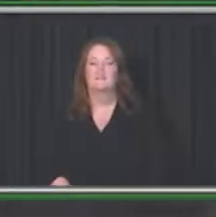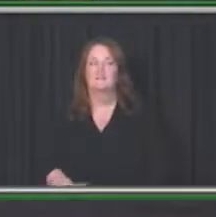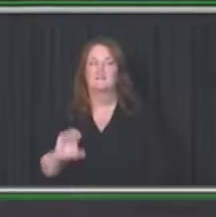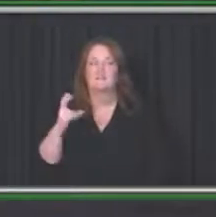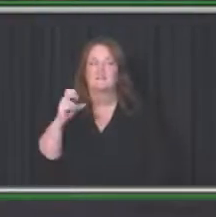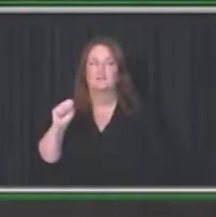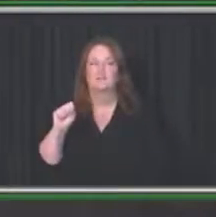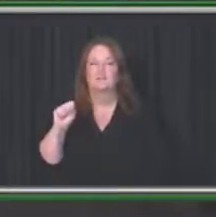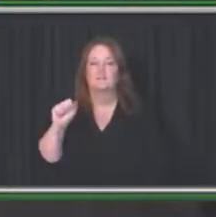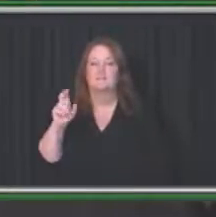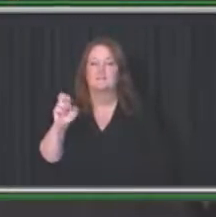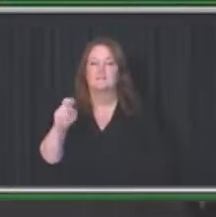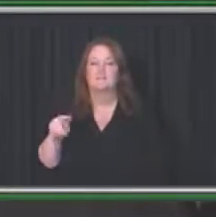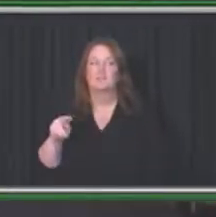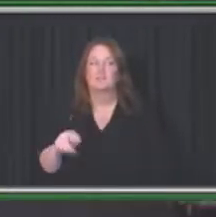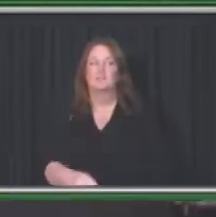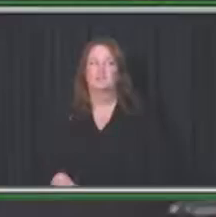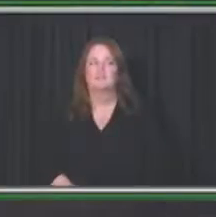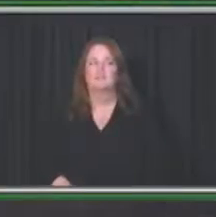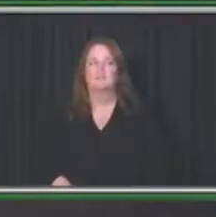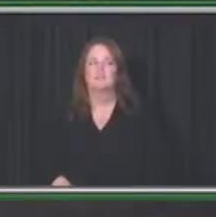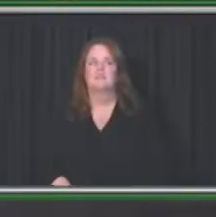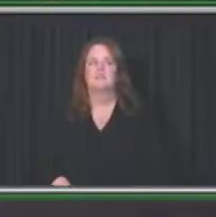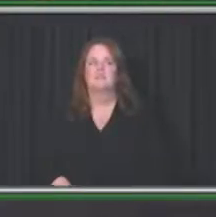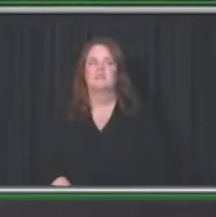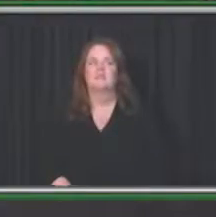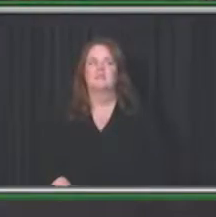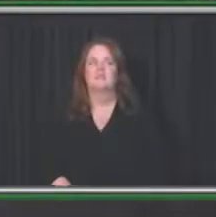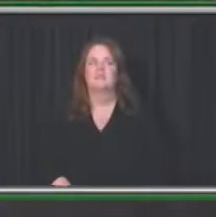Chris Satern.